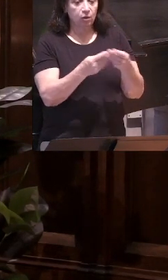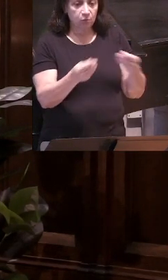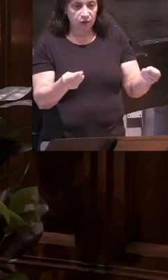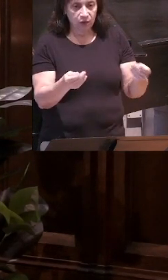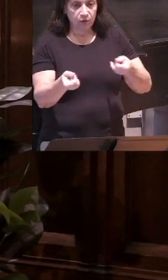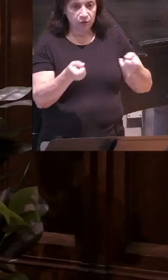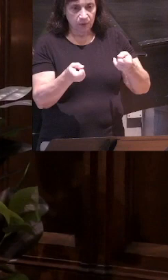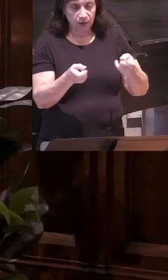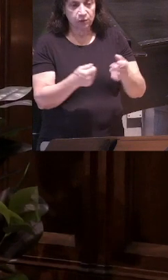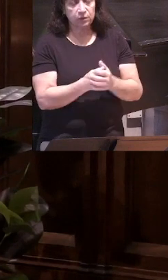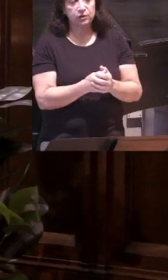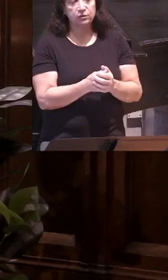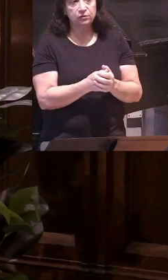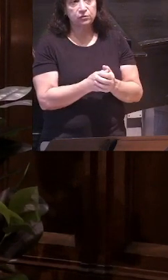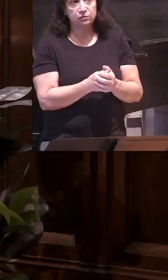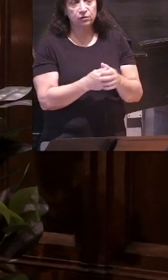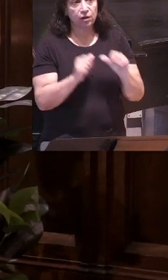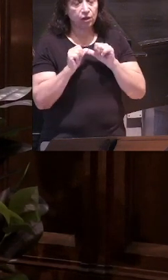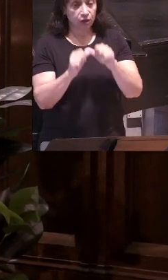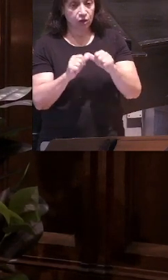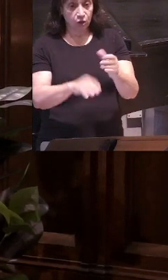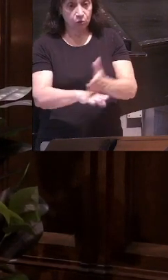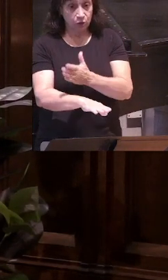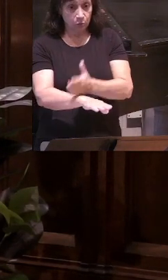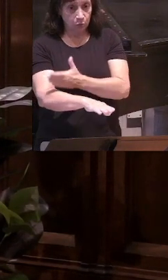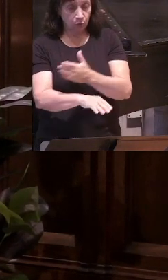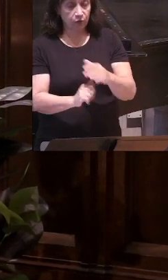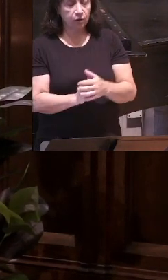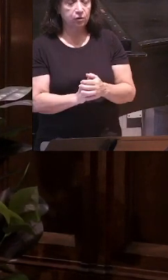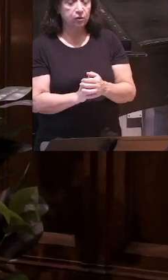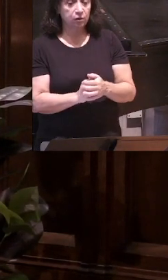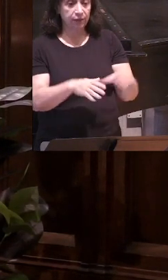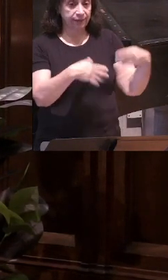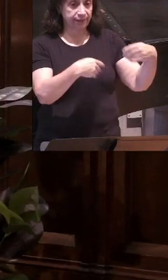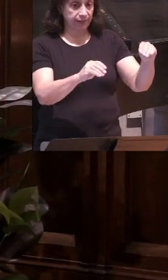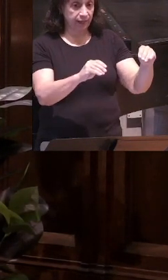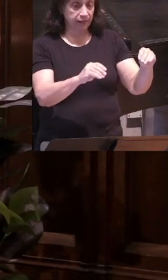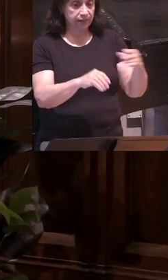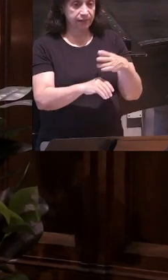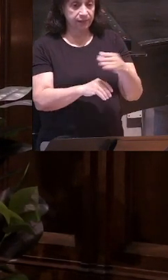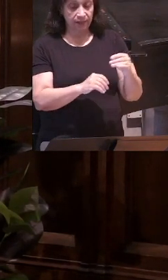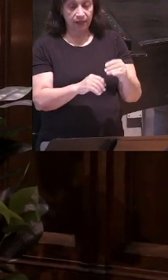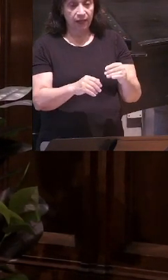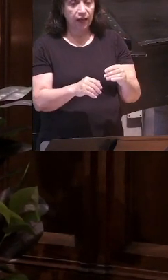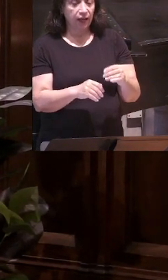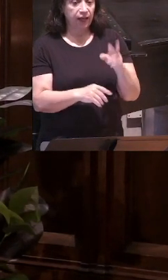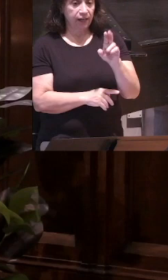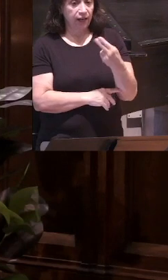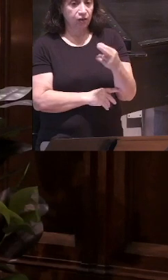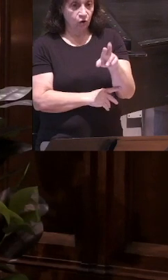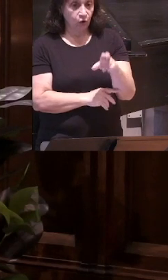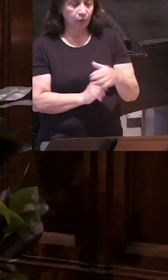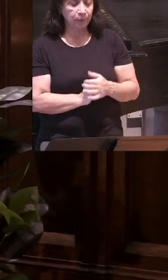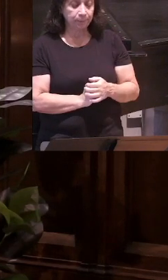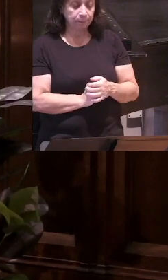materials management, continuous improvement, sales, and human resources. He